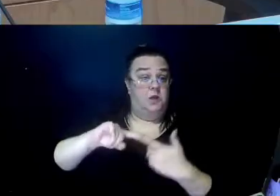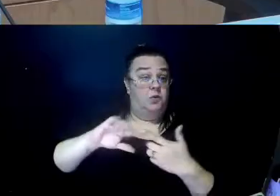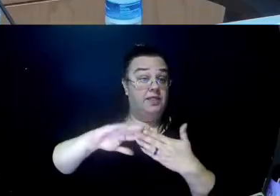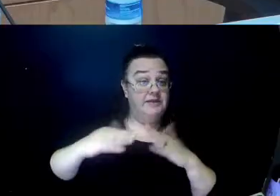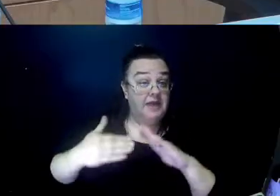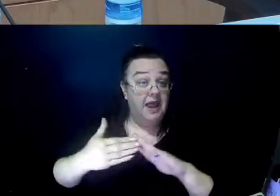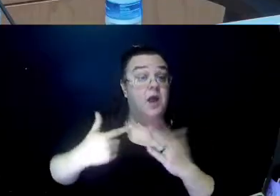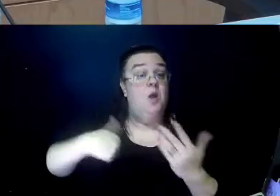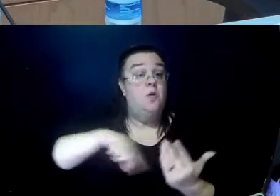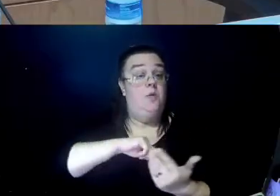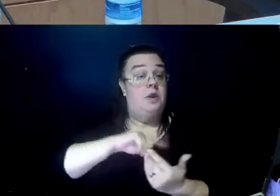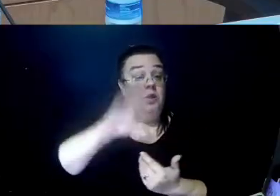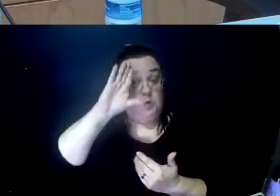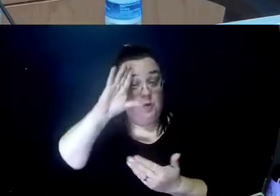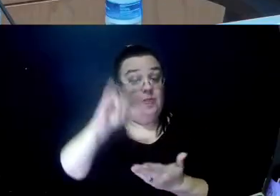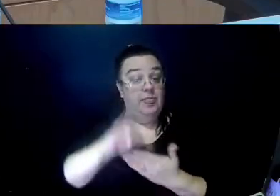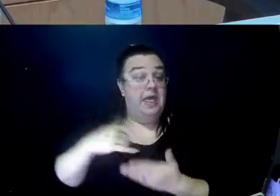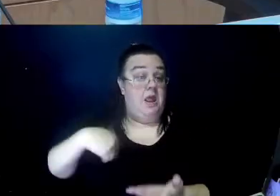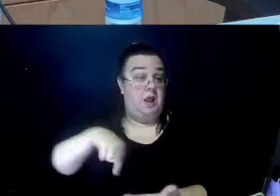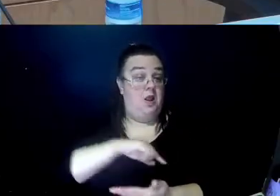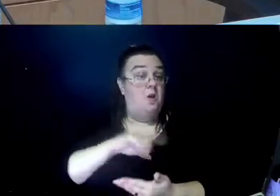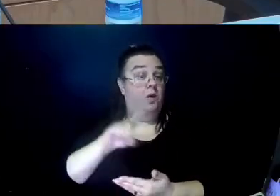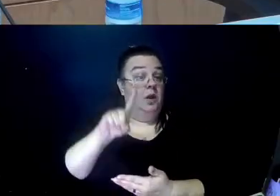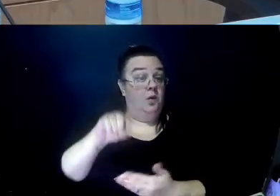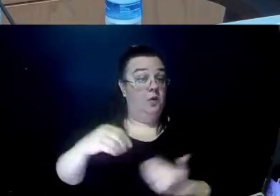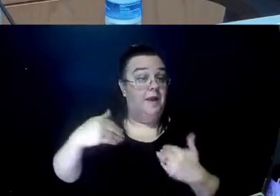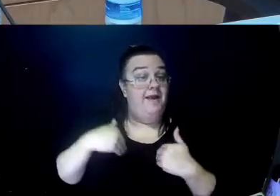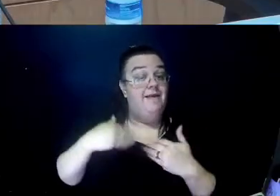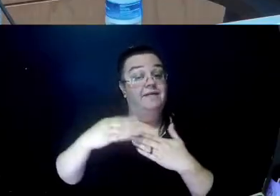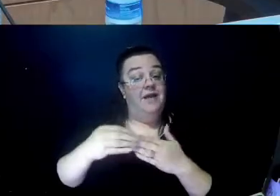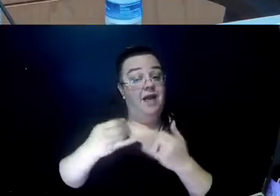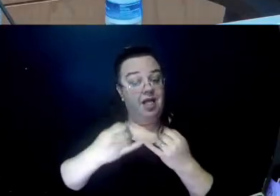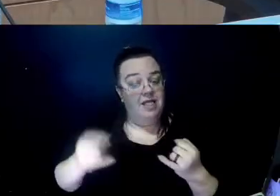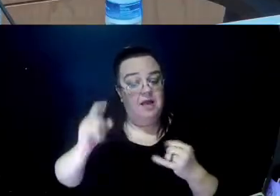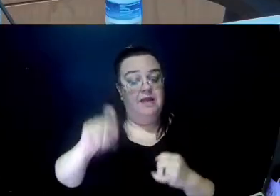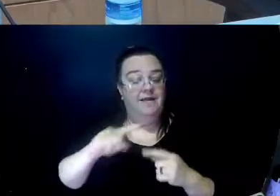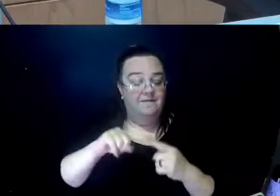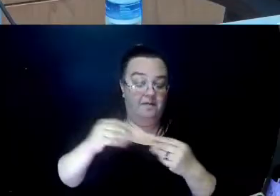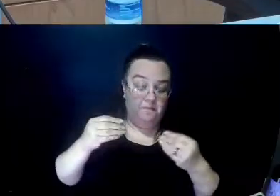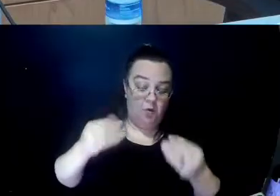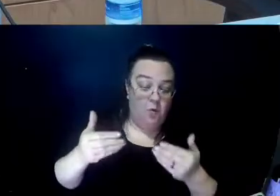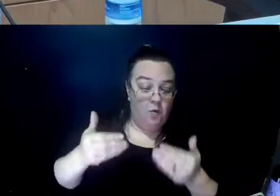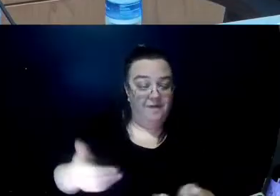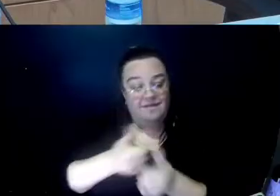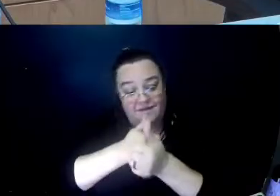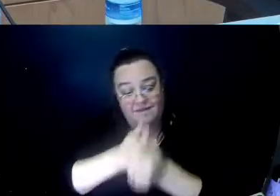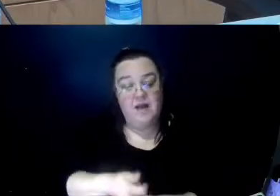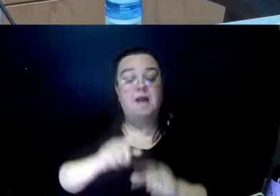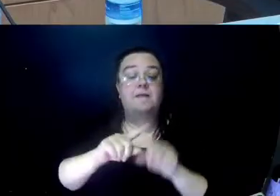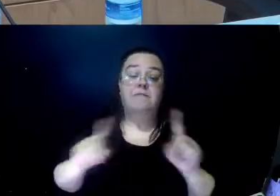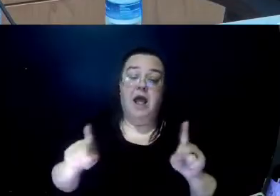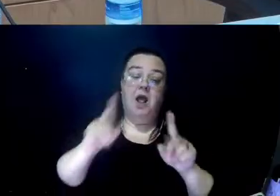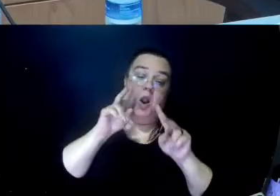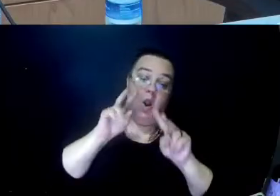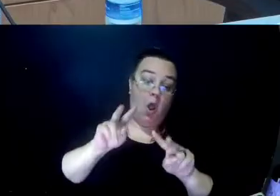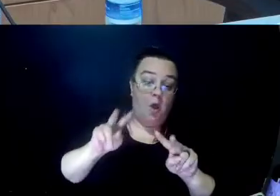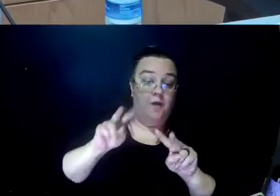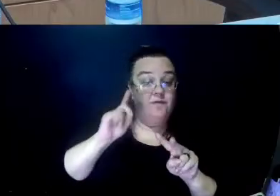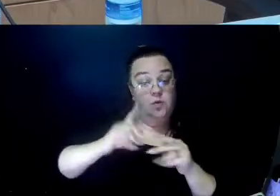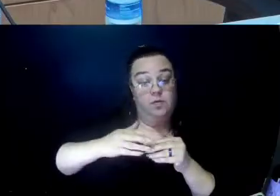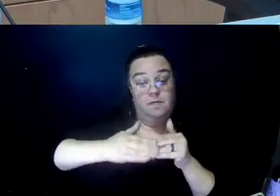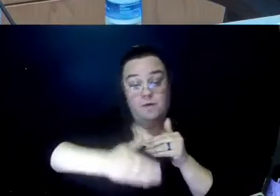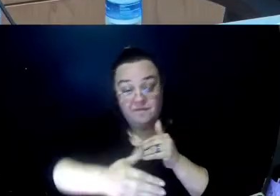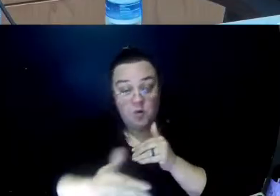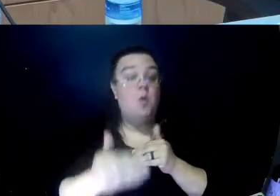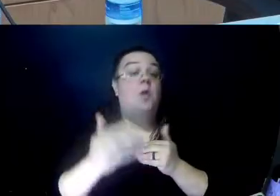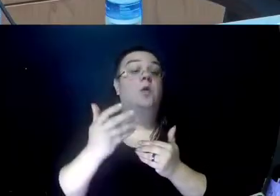and we do know that we do have guidelines that we have to move by, but looking forward to moving forward